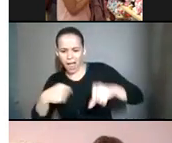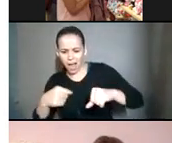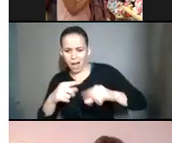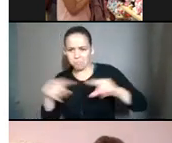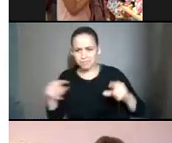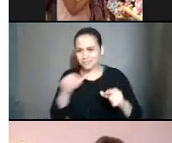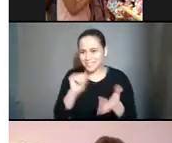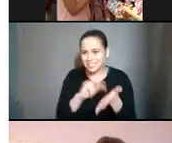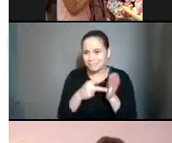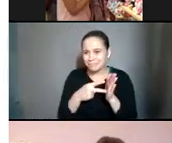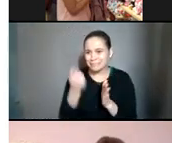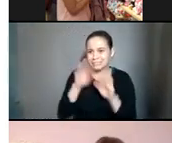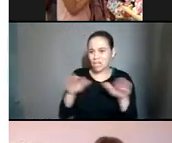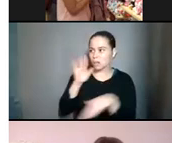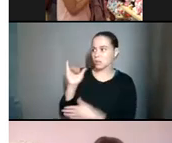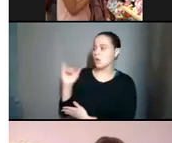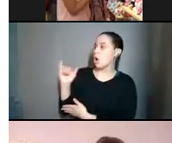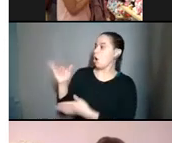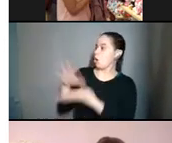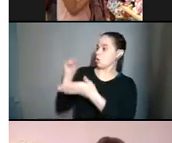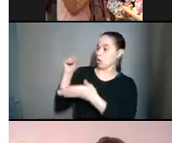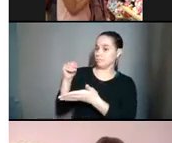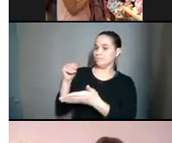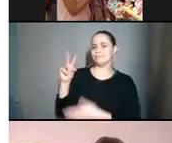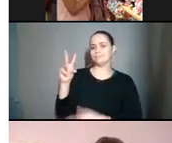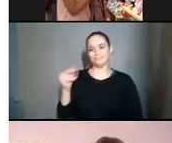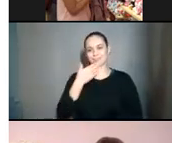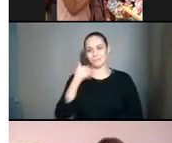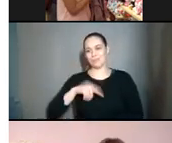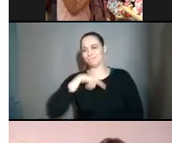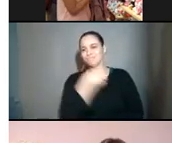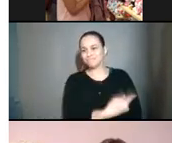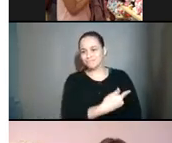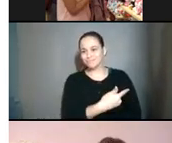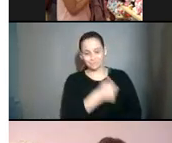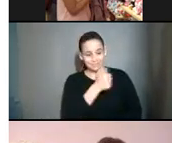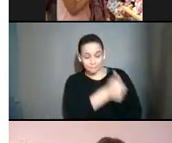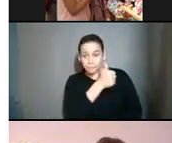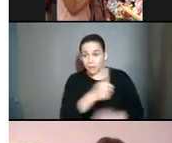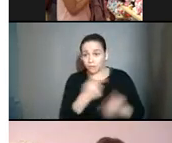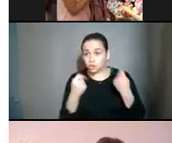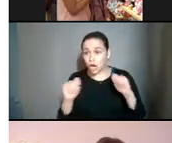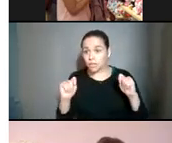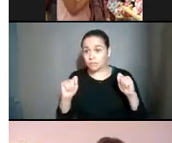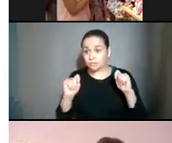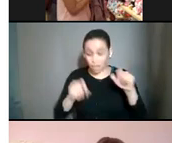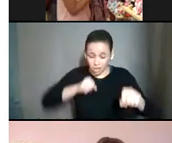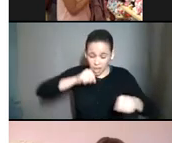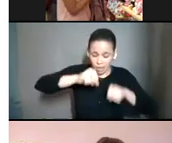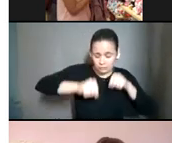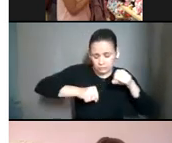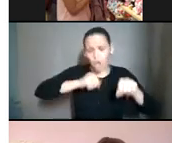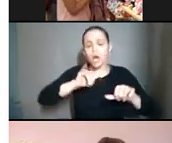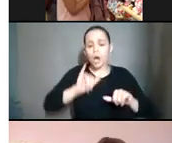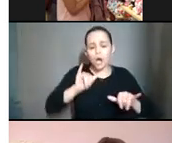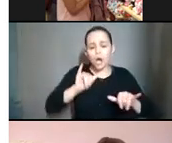do it. Instead, they will need to try it for themselves and learn from their own experiences.